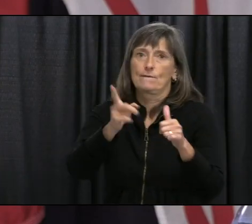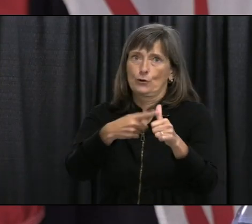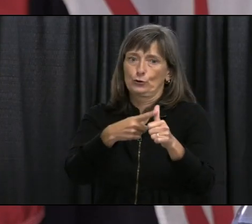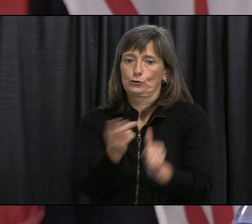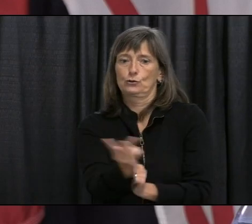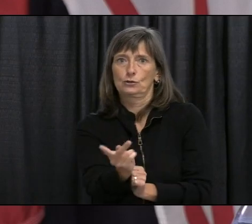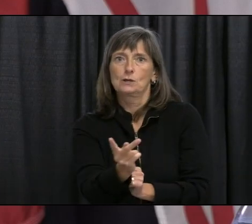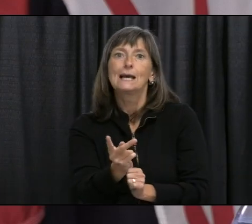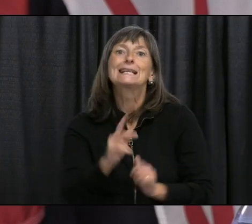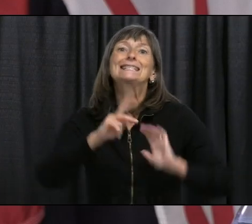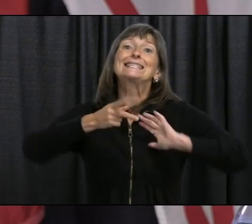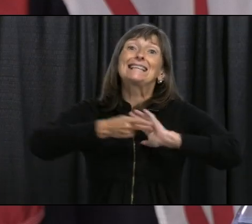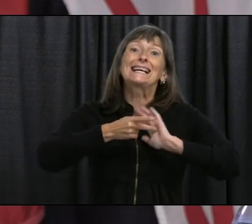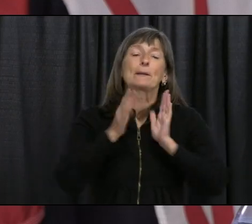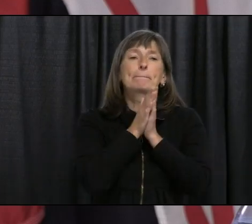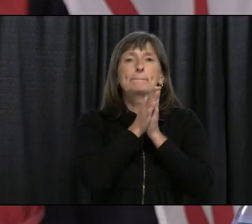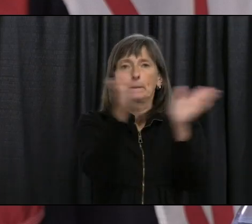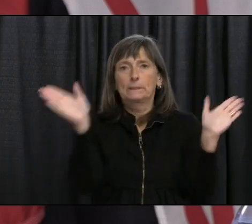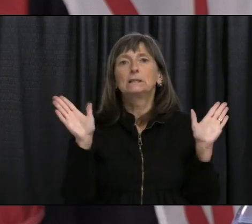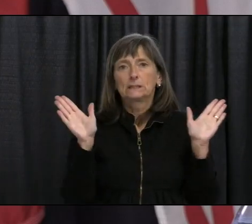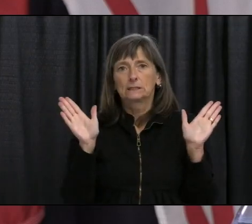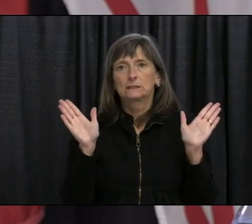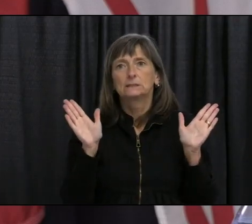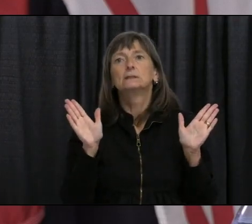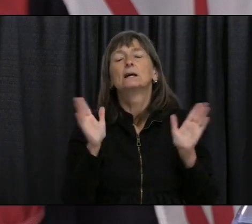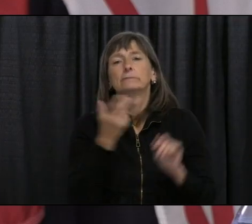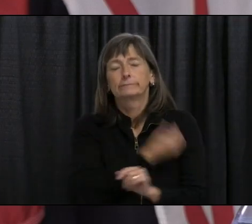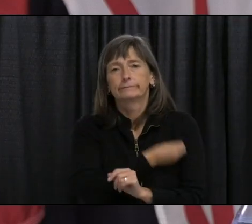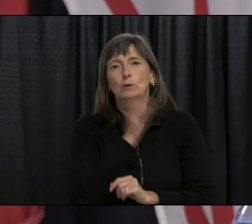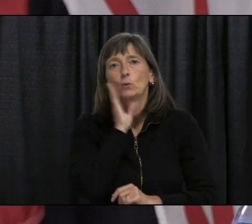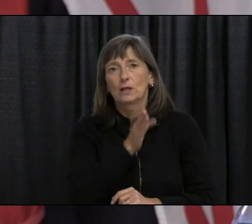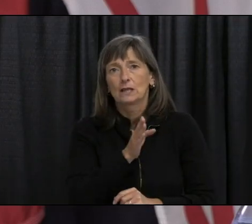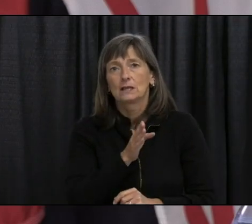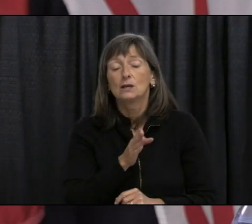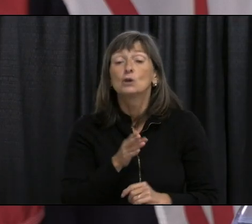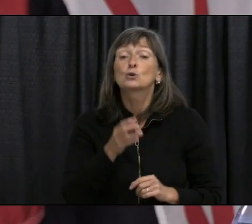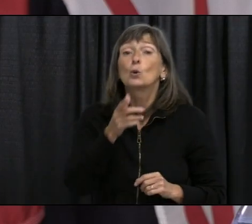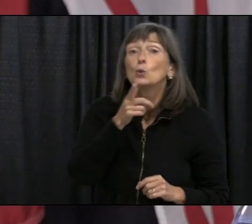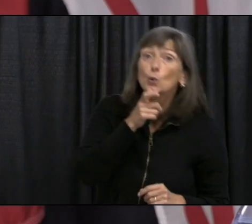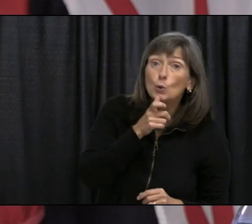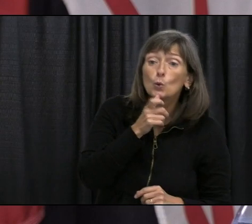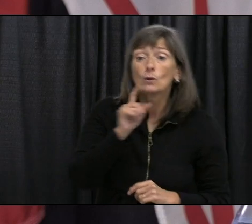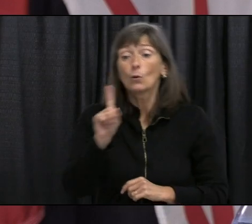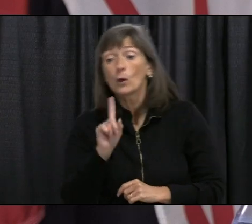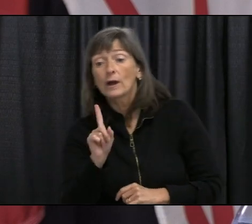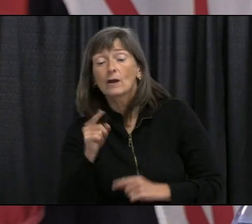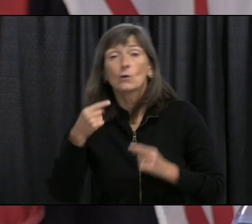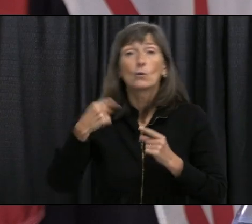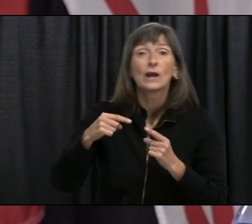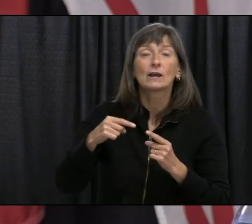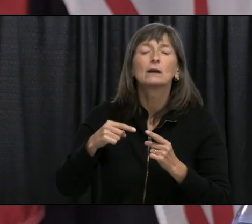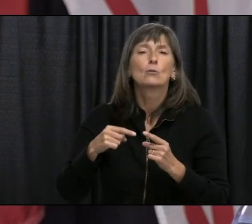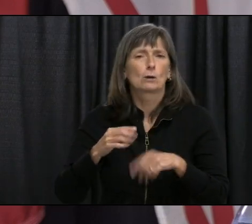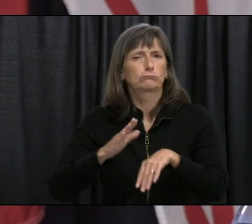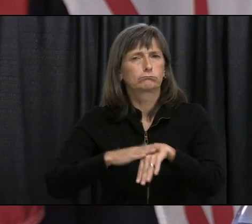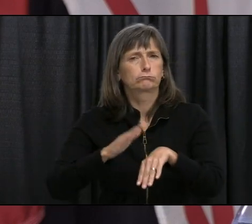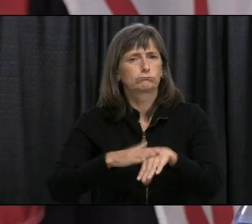go where and when, will be announced with plenty of notice so that as